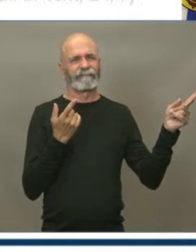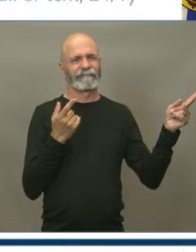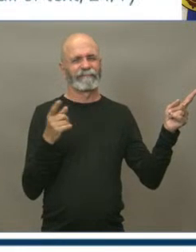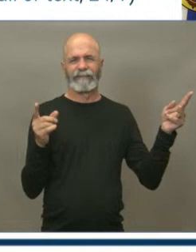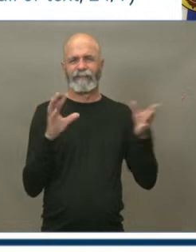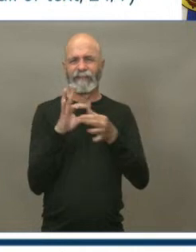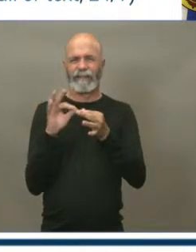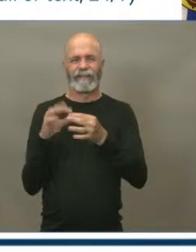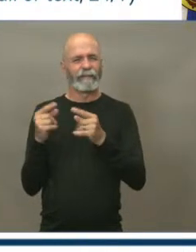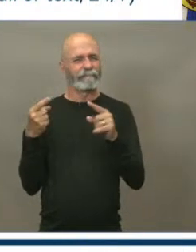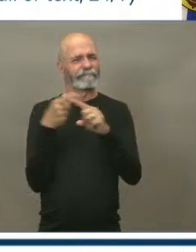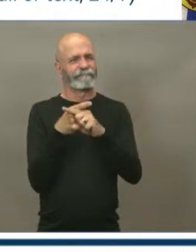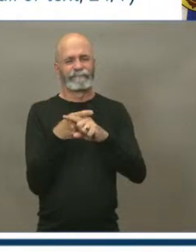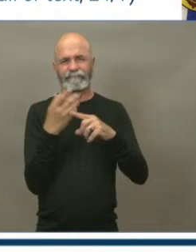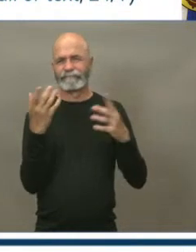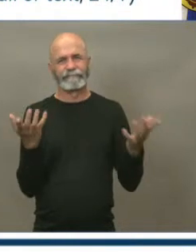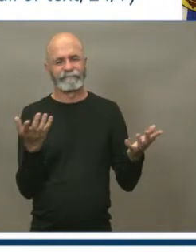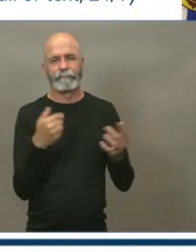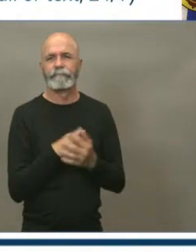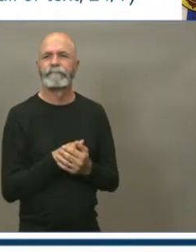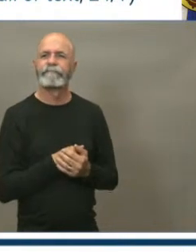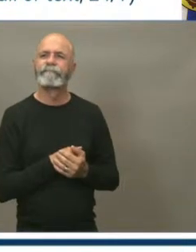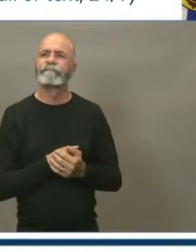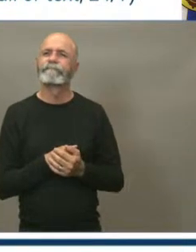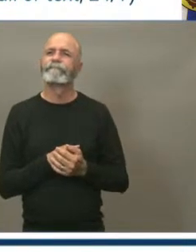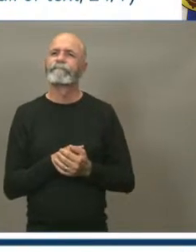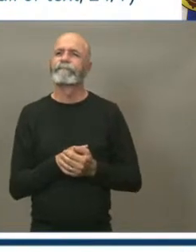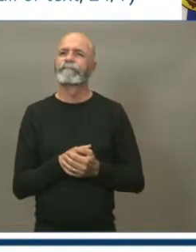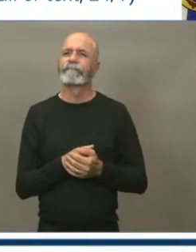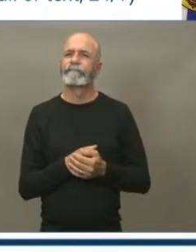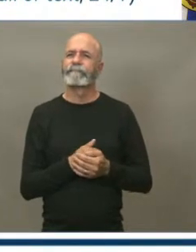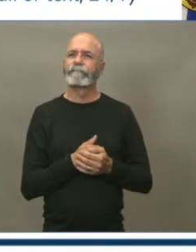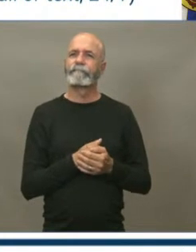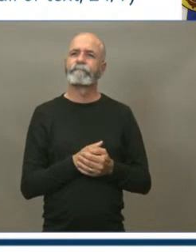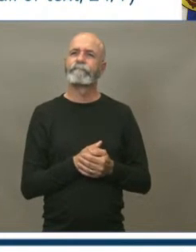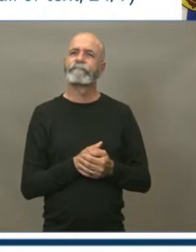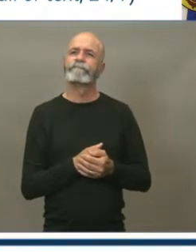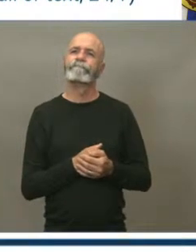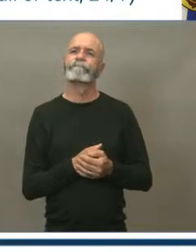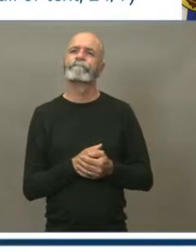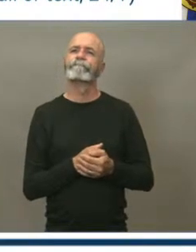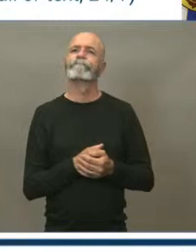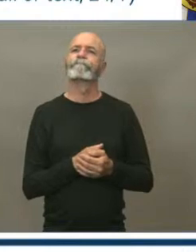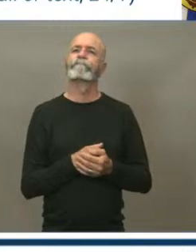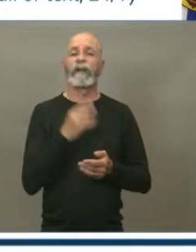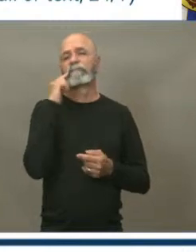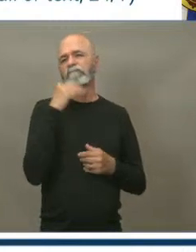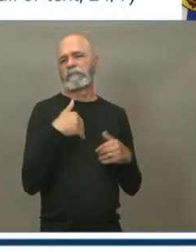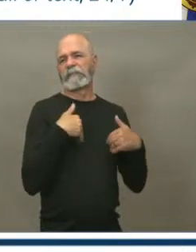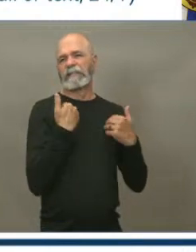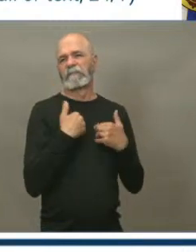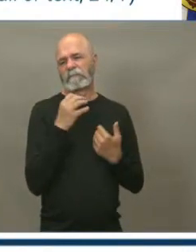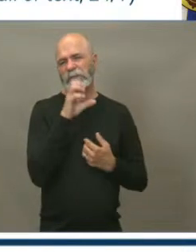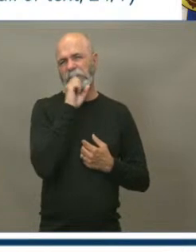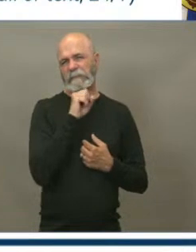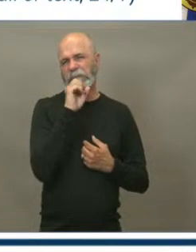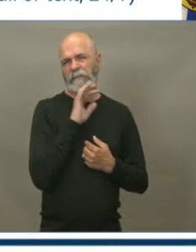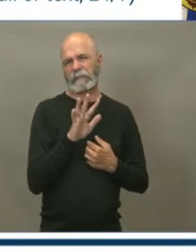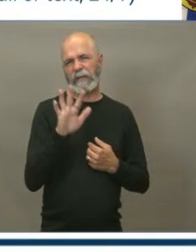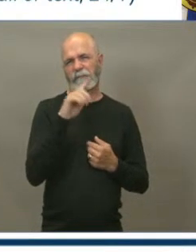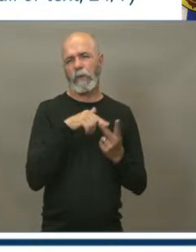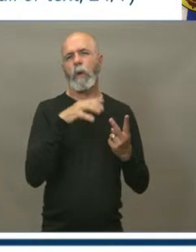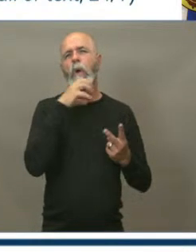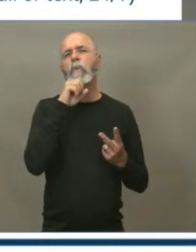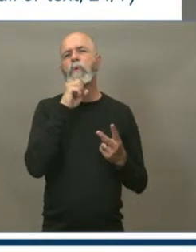us kind of a profile of what's the youngest person and the median age and that sort of thing?